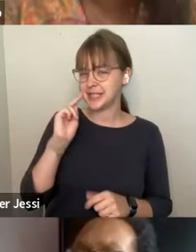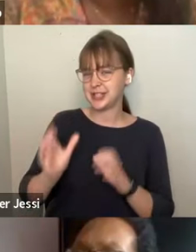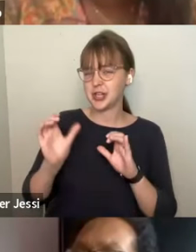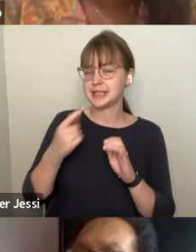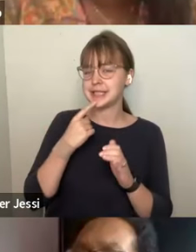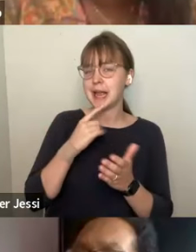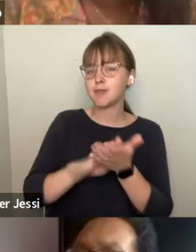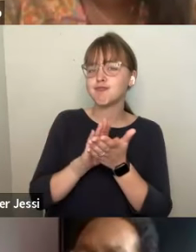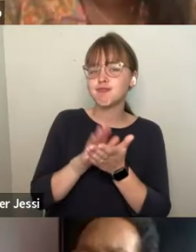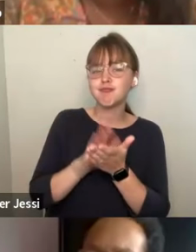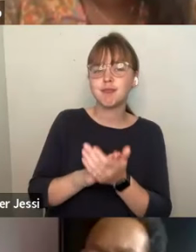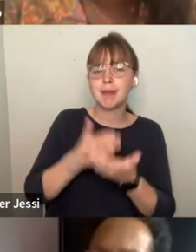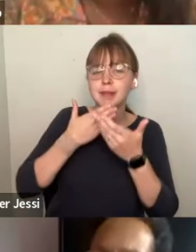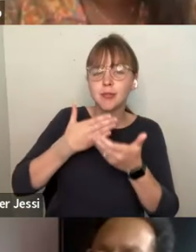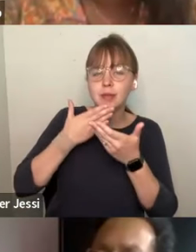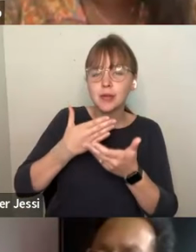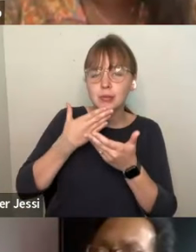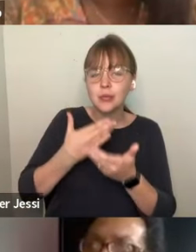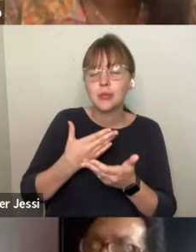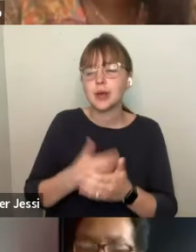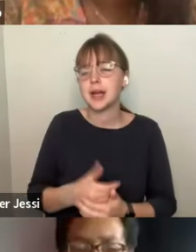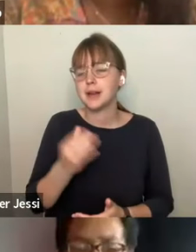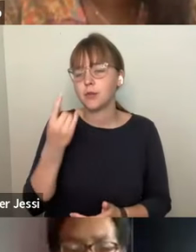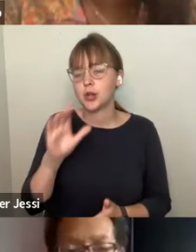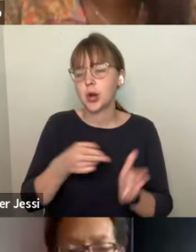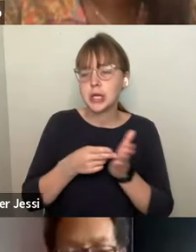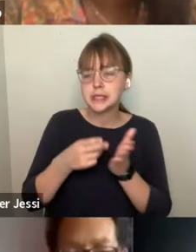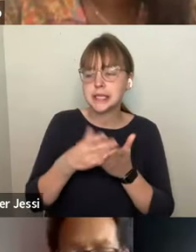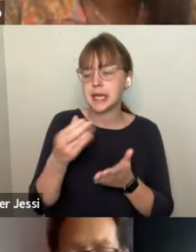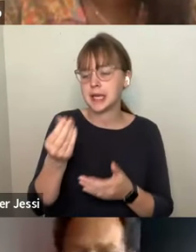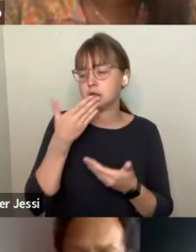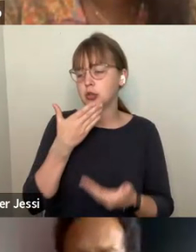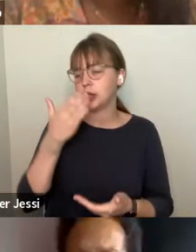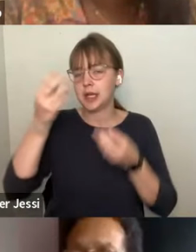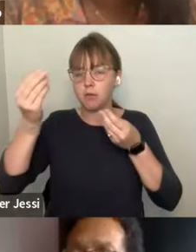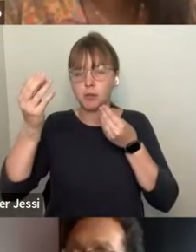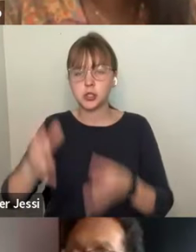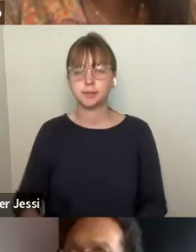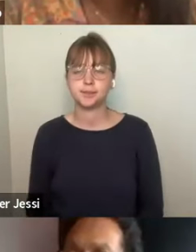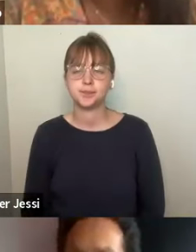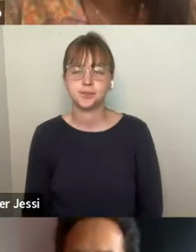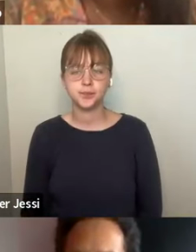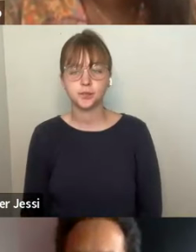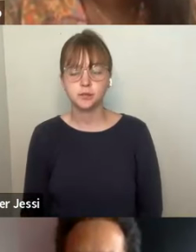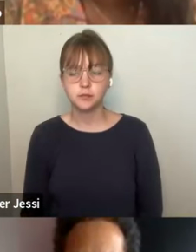the presentation, and everyone's thanking you for the great information and the honesty.